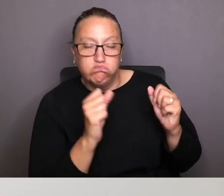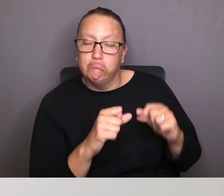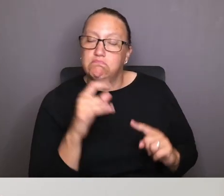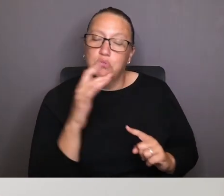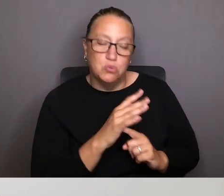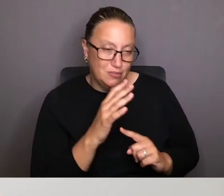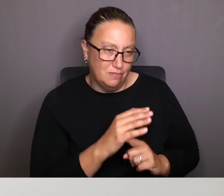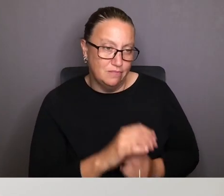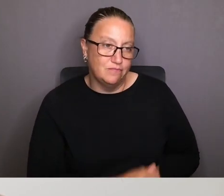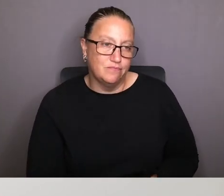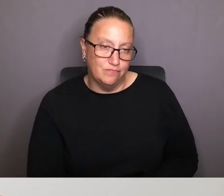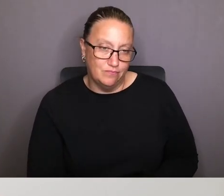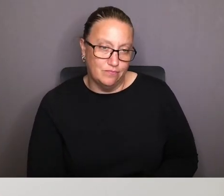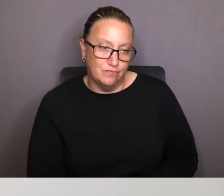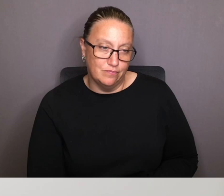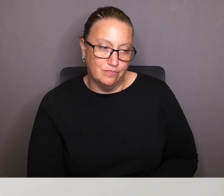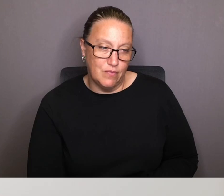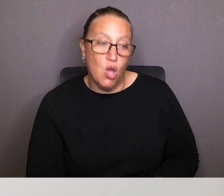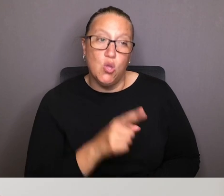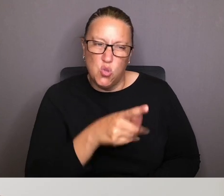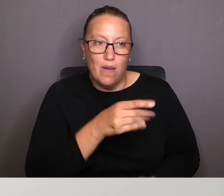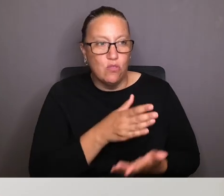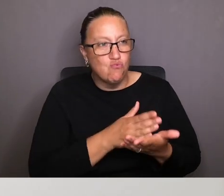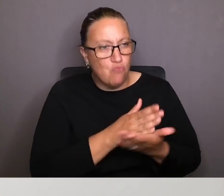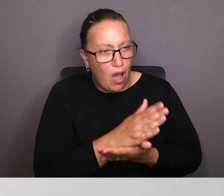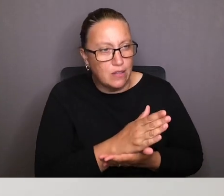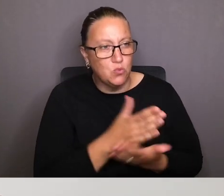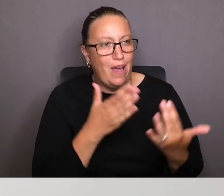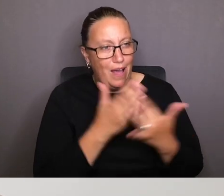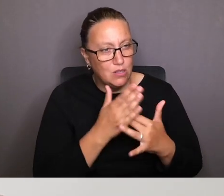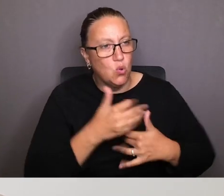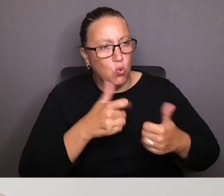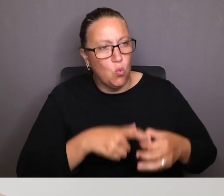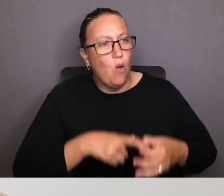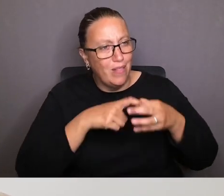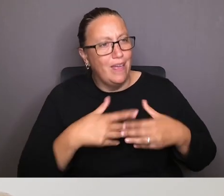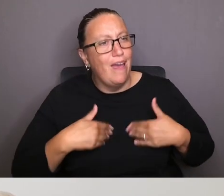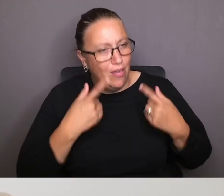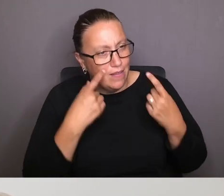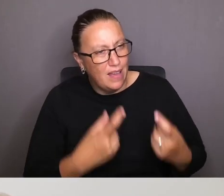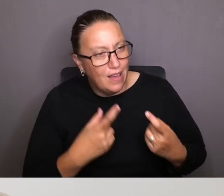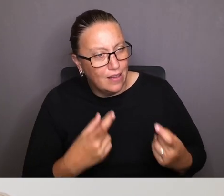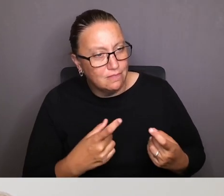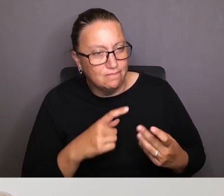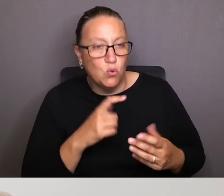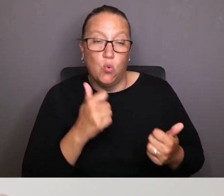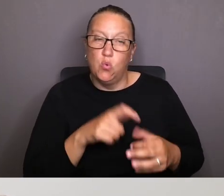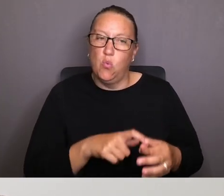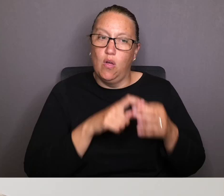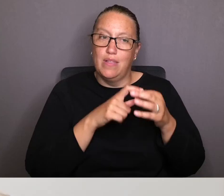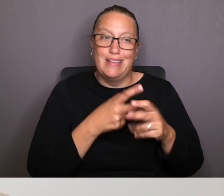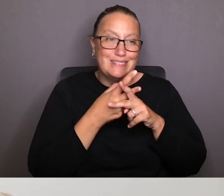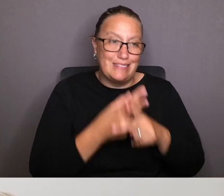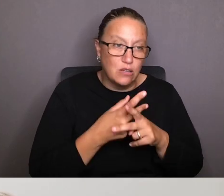important. So. Yeah, well, you are really important, and supported decision making is really important, and people need to